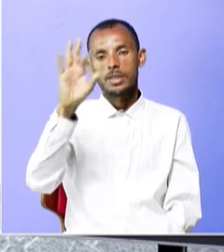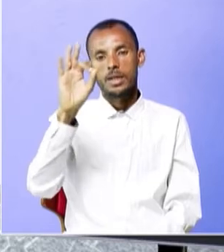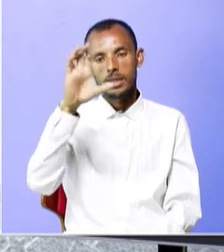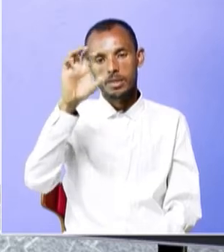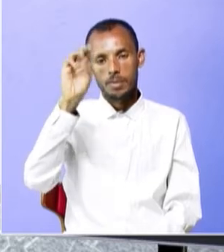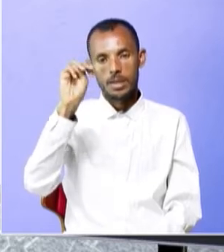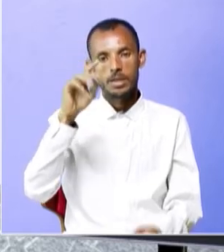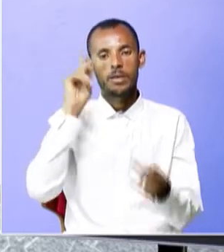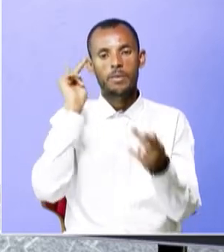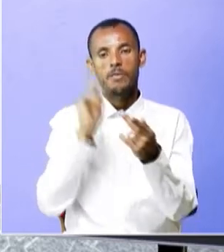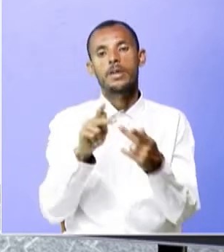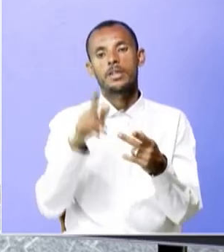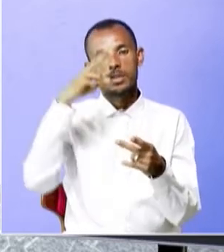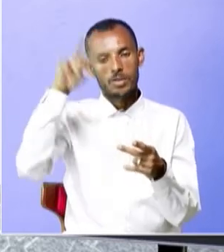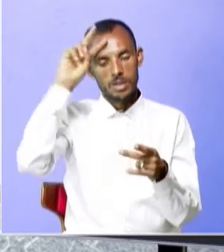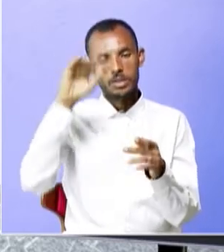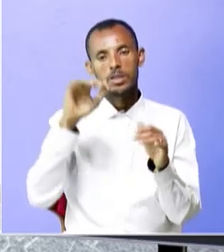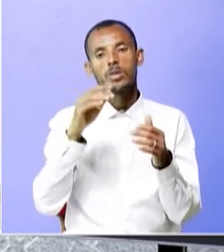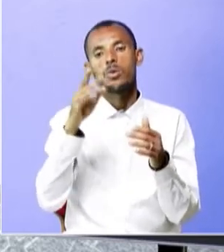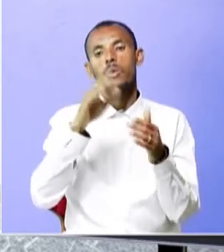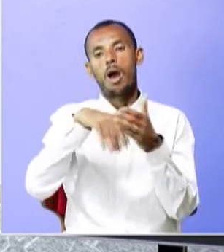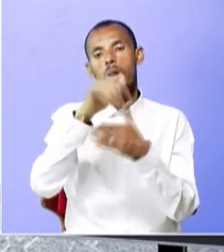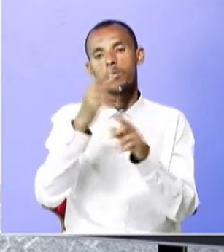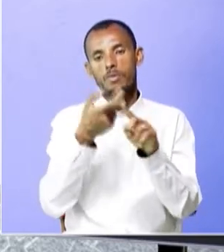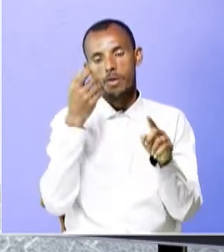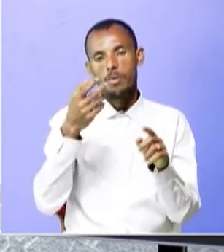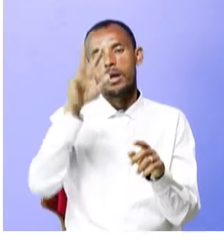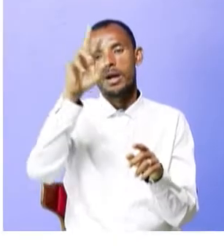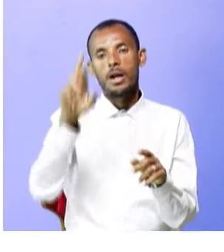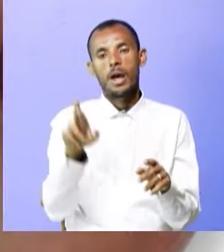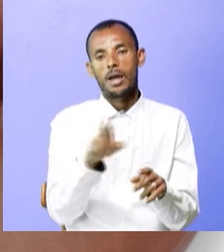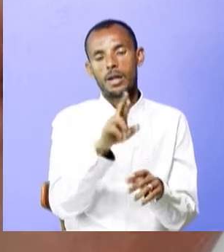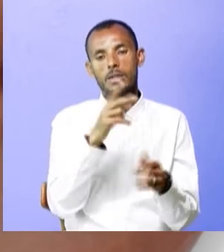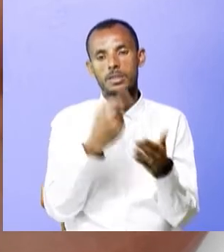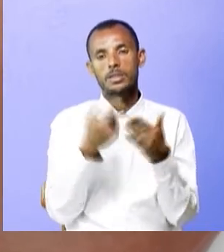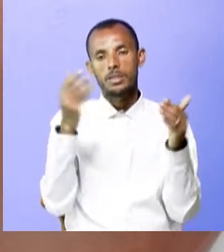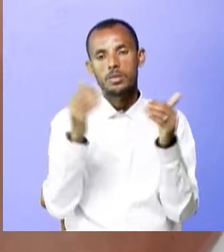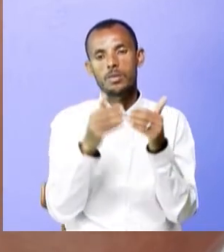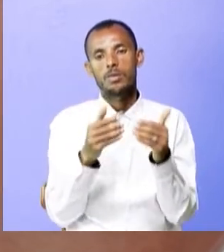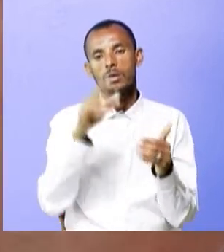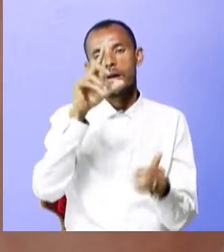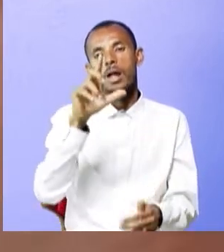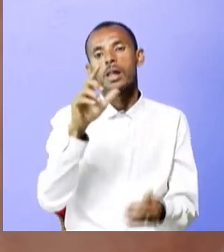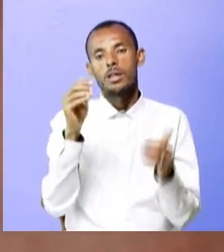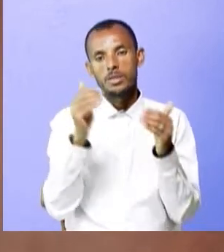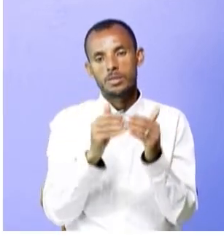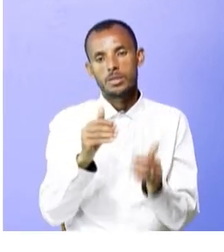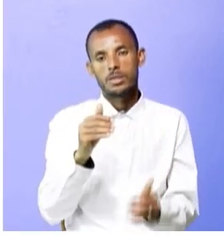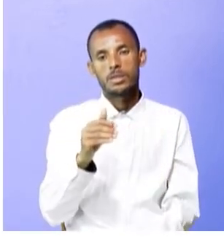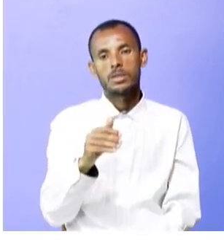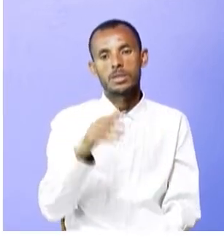169 is a perfect square, so that you can take it out. So this becomes L is equals to